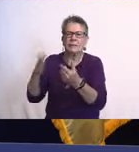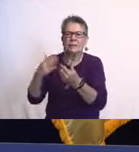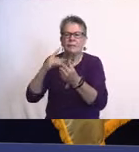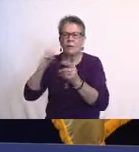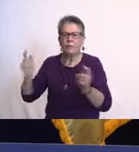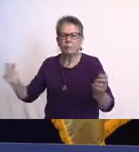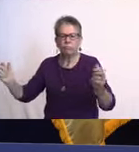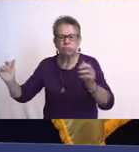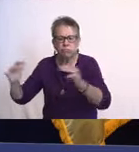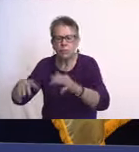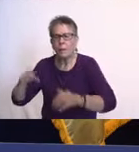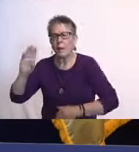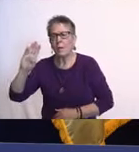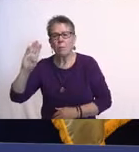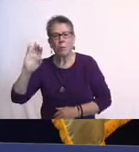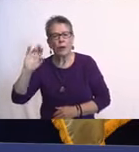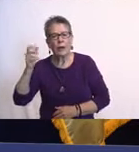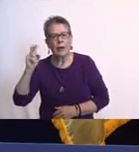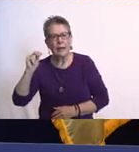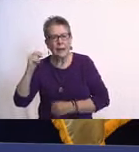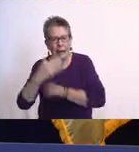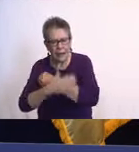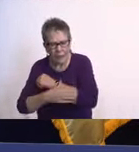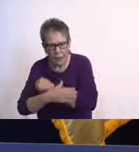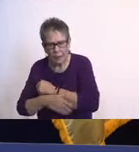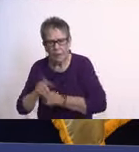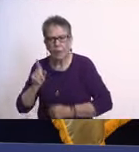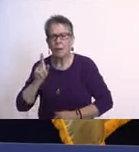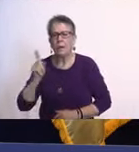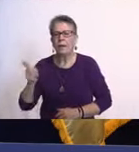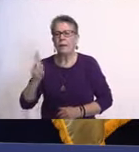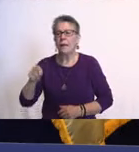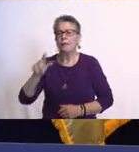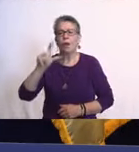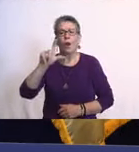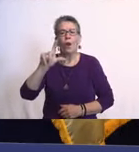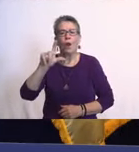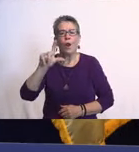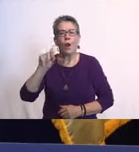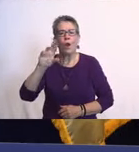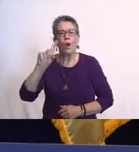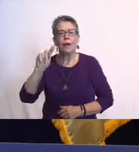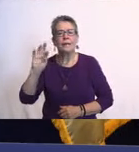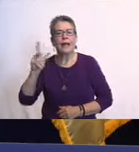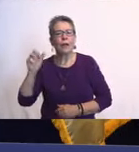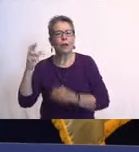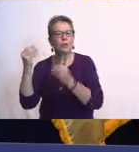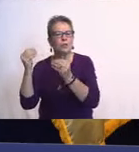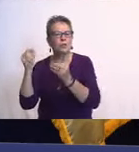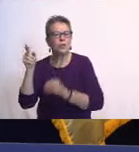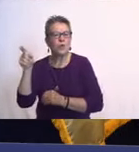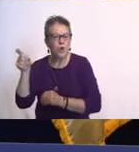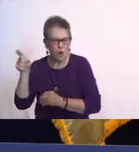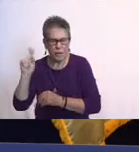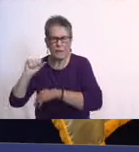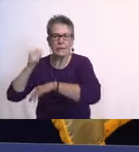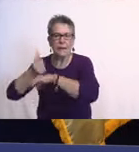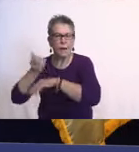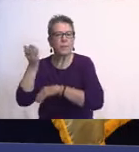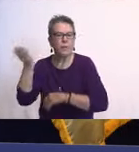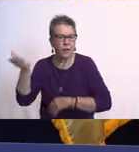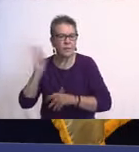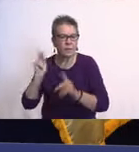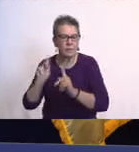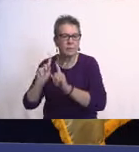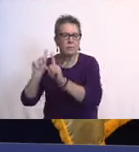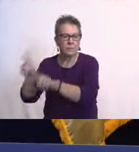Center of Paramus. In Burlington County, at the former A.C. Moore store in Mount Laurel. And in Gloucester